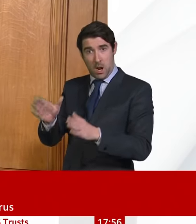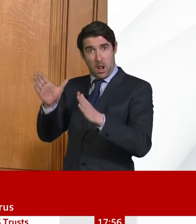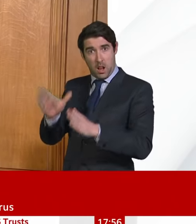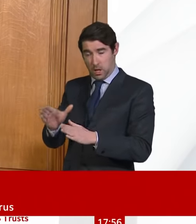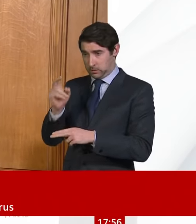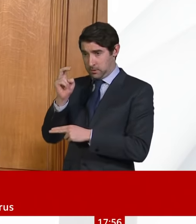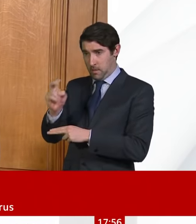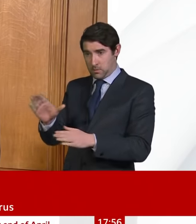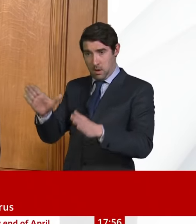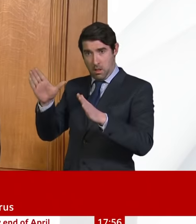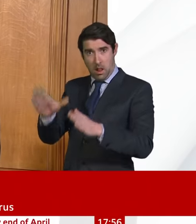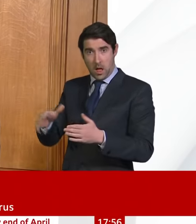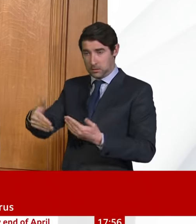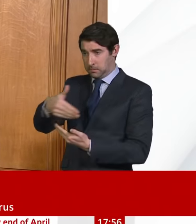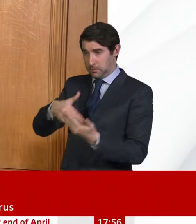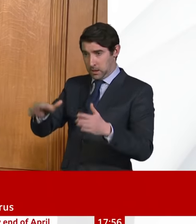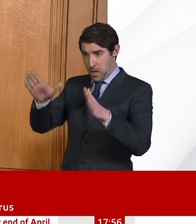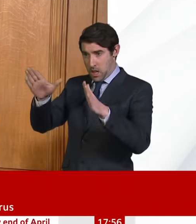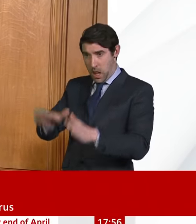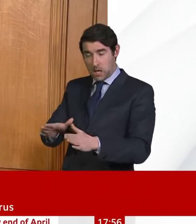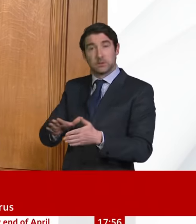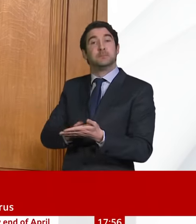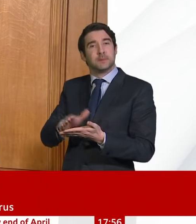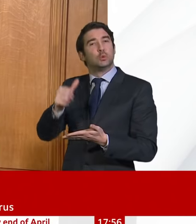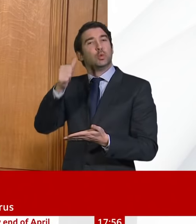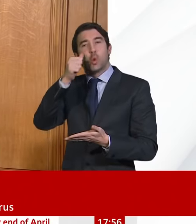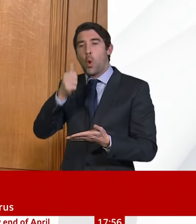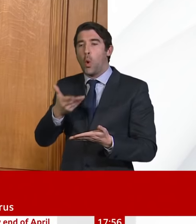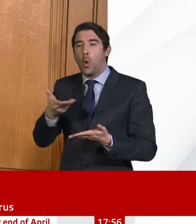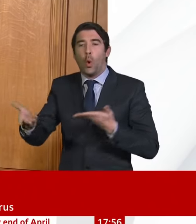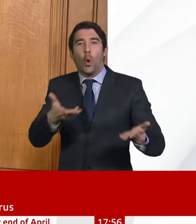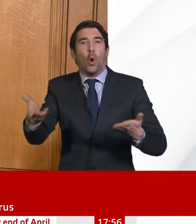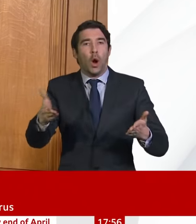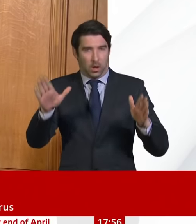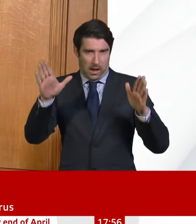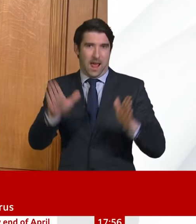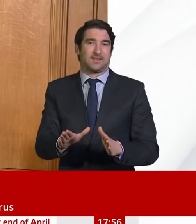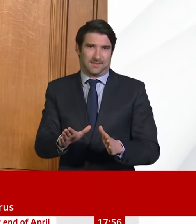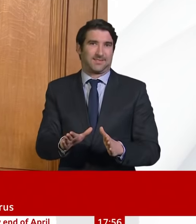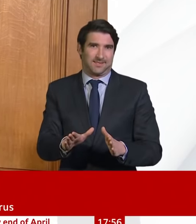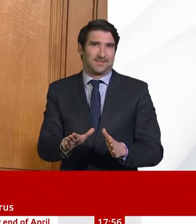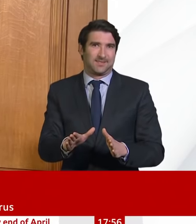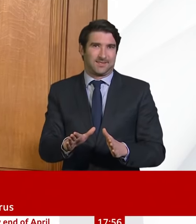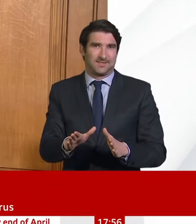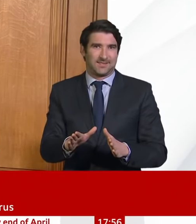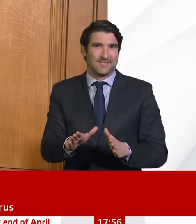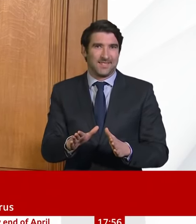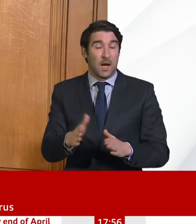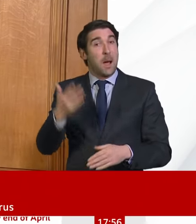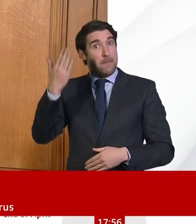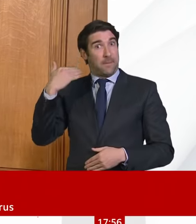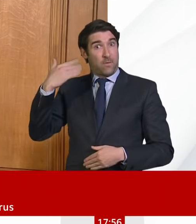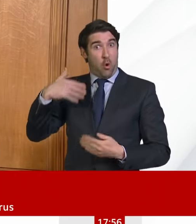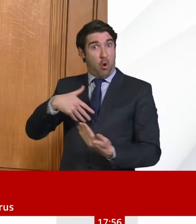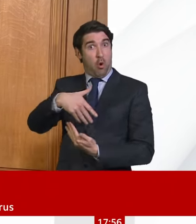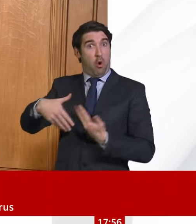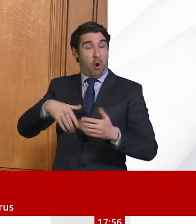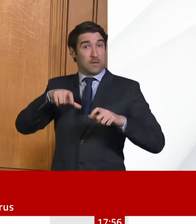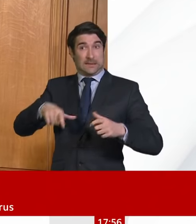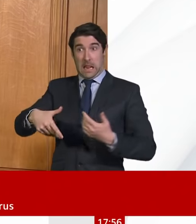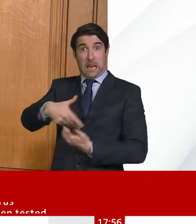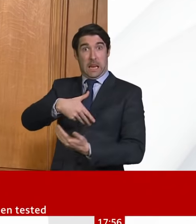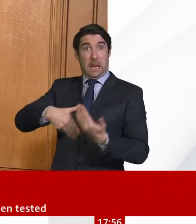to be optimistic about it, but not reasons to be absolutely certain about it. And that's exactly why I said that it's too